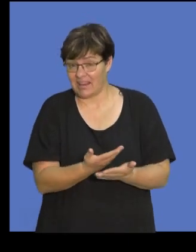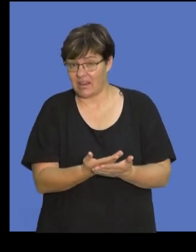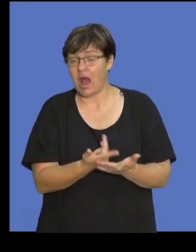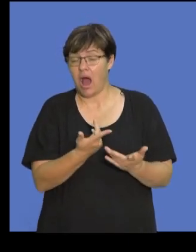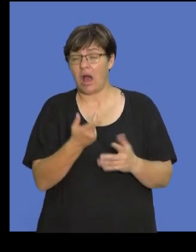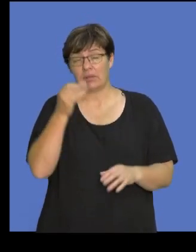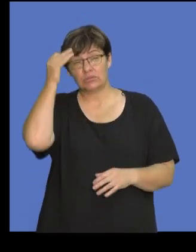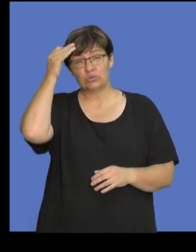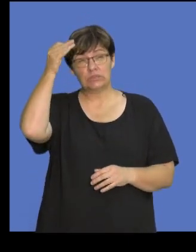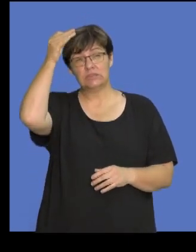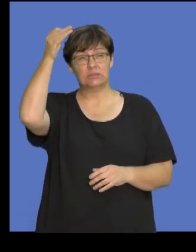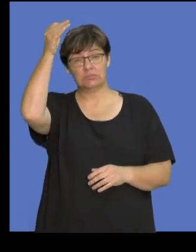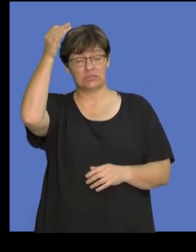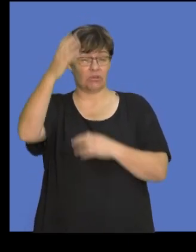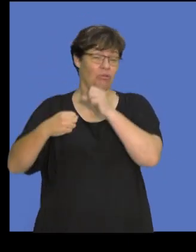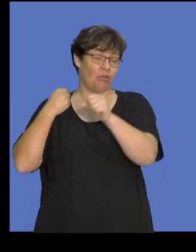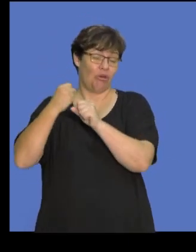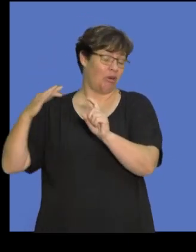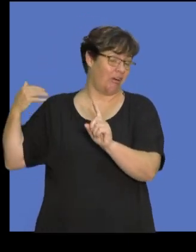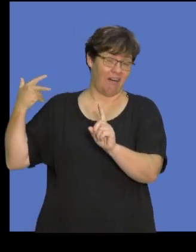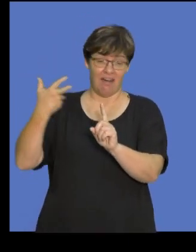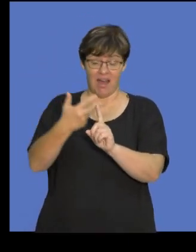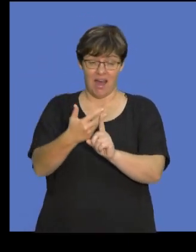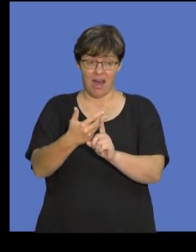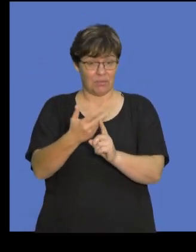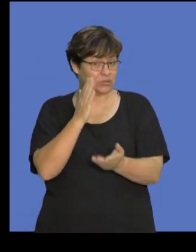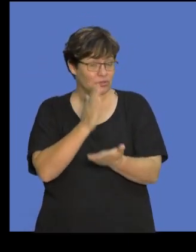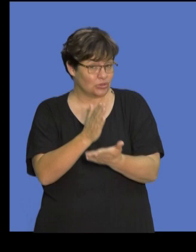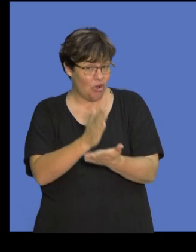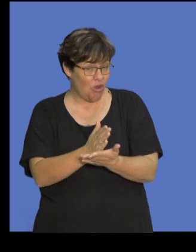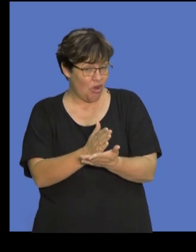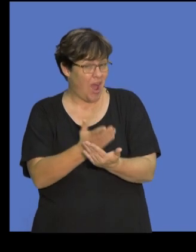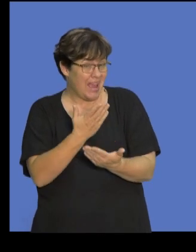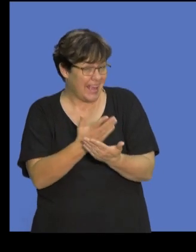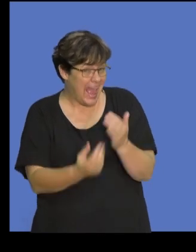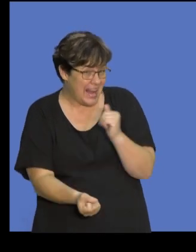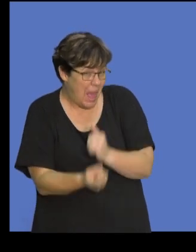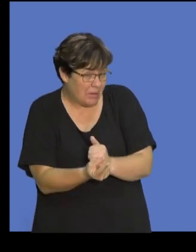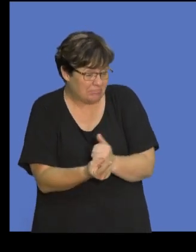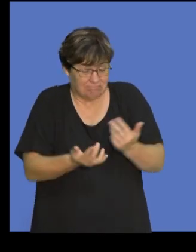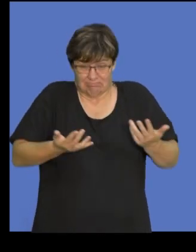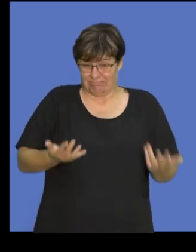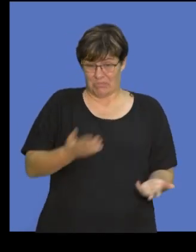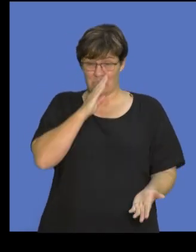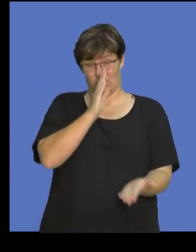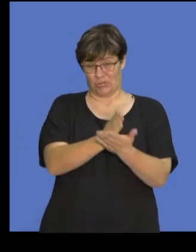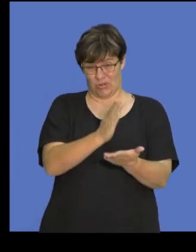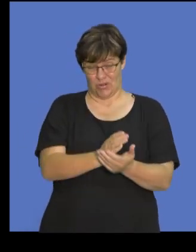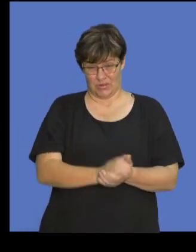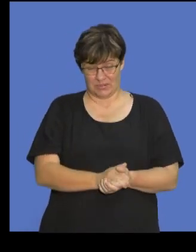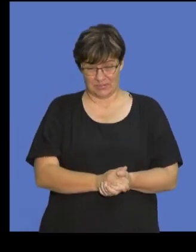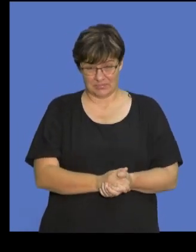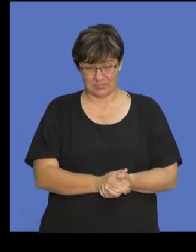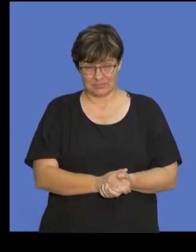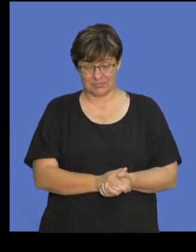dreamed about it for many years, but we're not sure that it really is possible. There's a big question